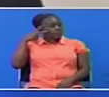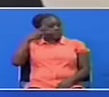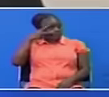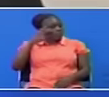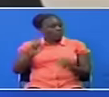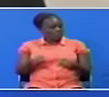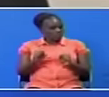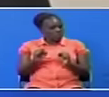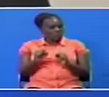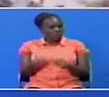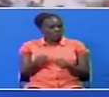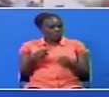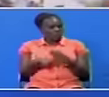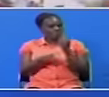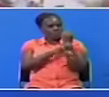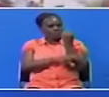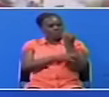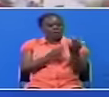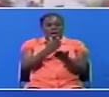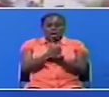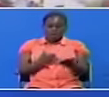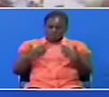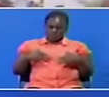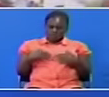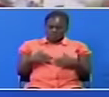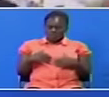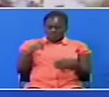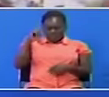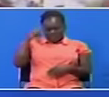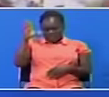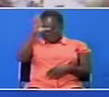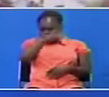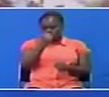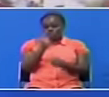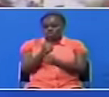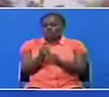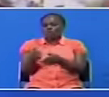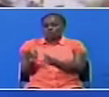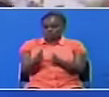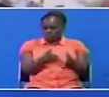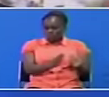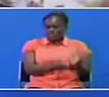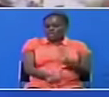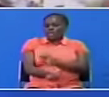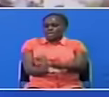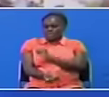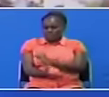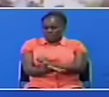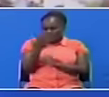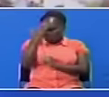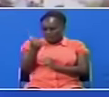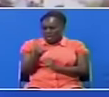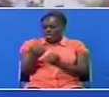threat to the country. Half of citizens think that lack of jobs or job opportunities explain the appeal of radical